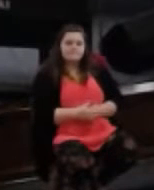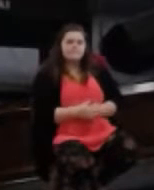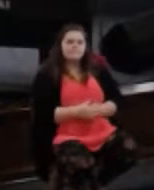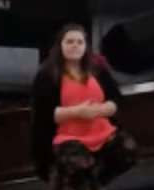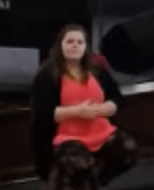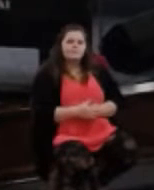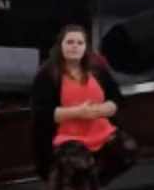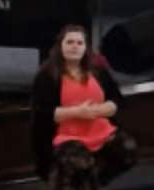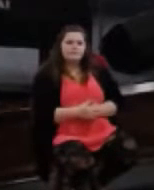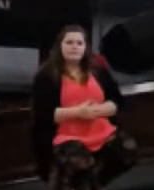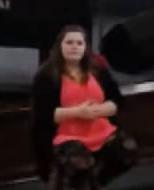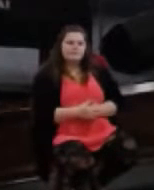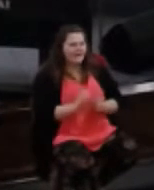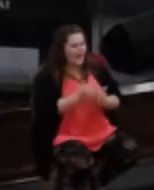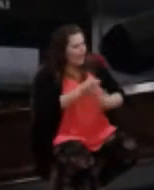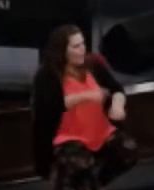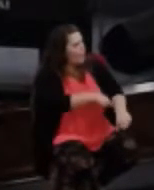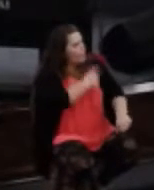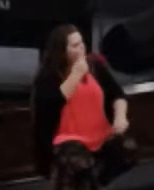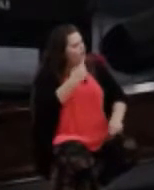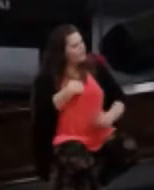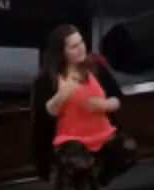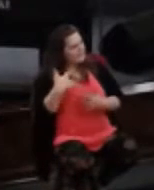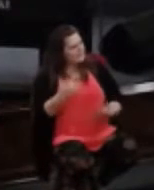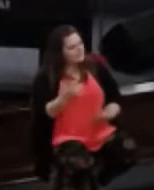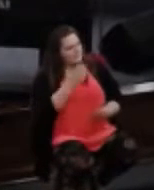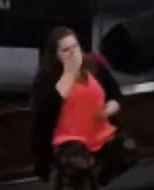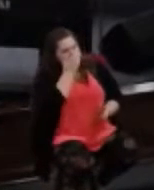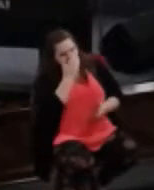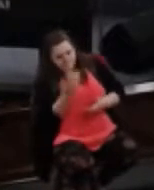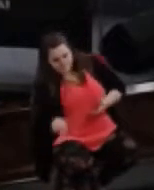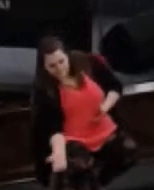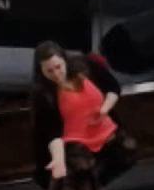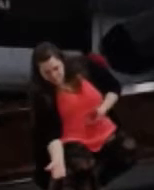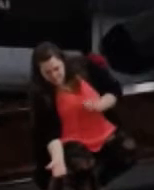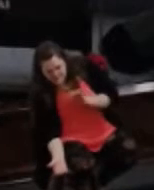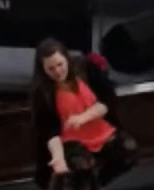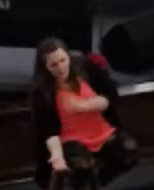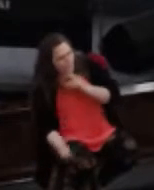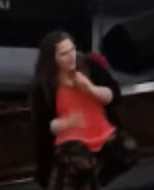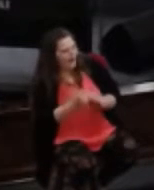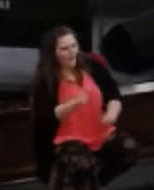how long do I generally keep somebody in the water?